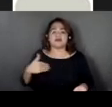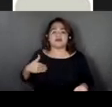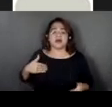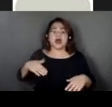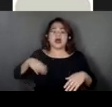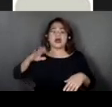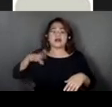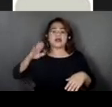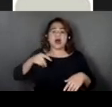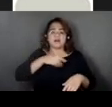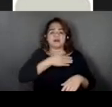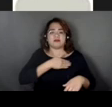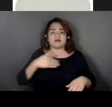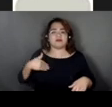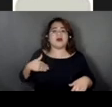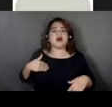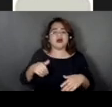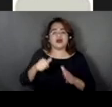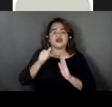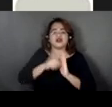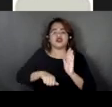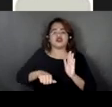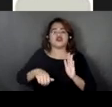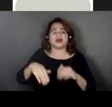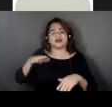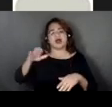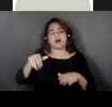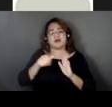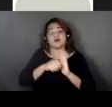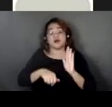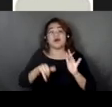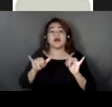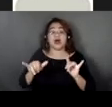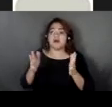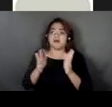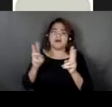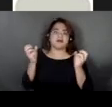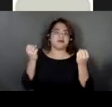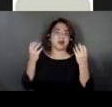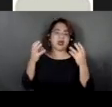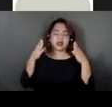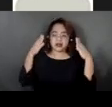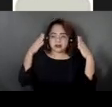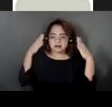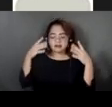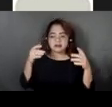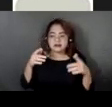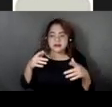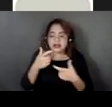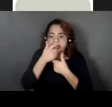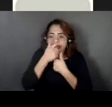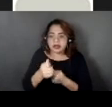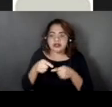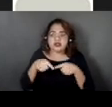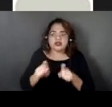see both a strong medical necessity for, and also a lot of interest in during the younger adolescent